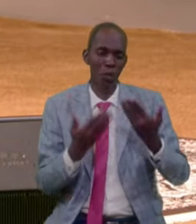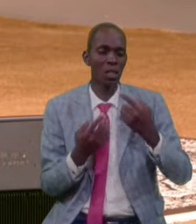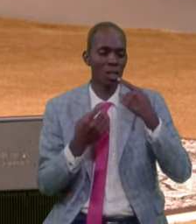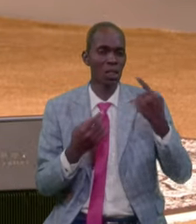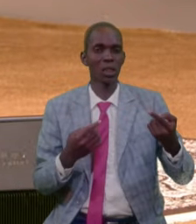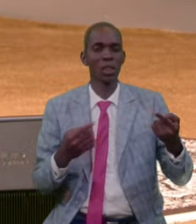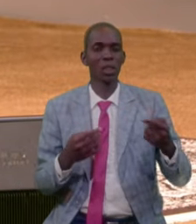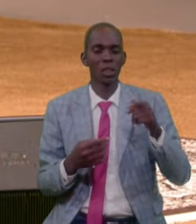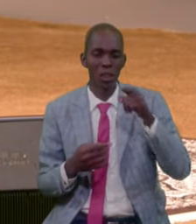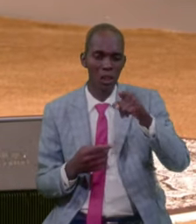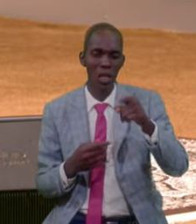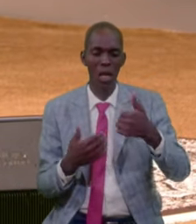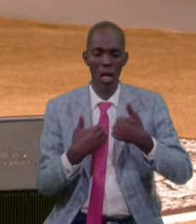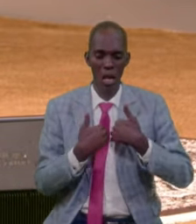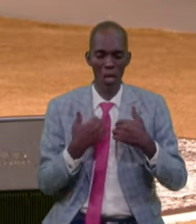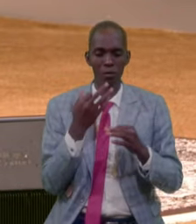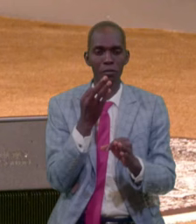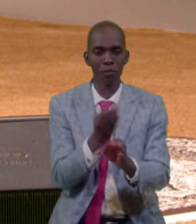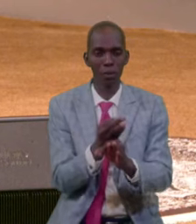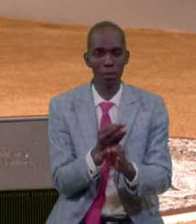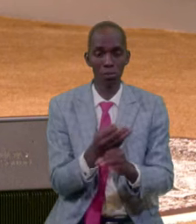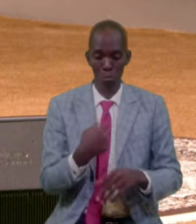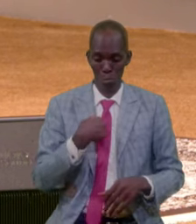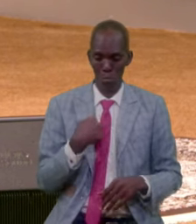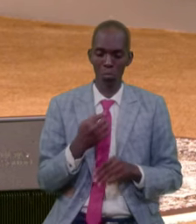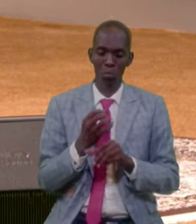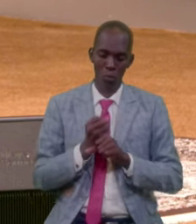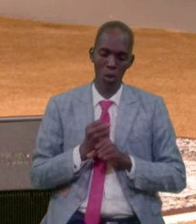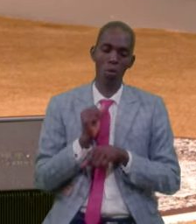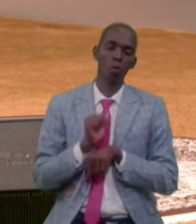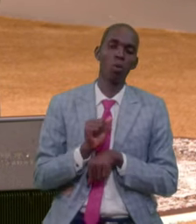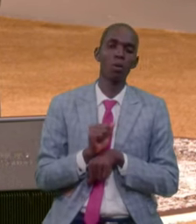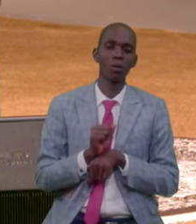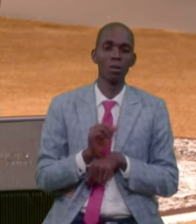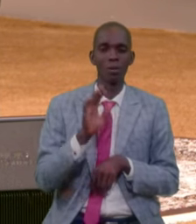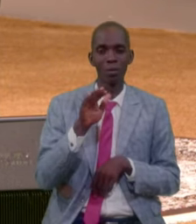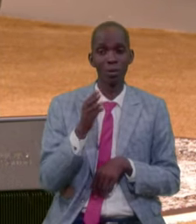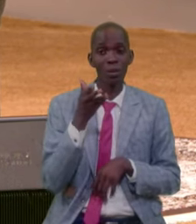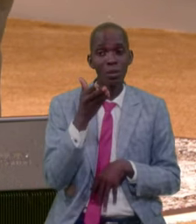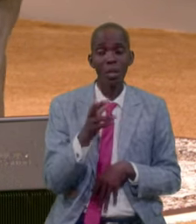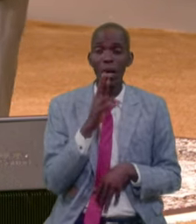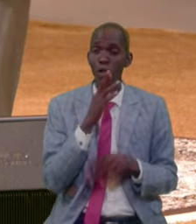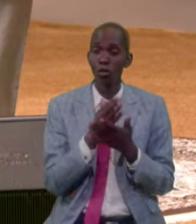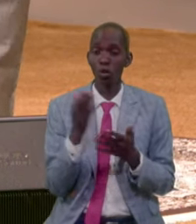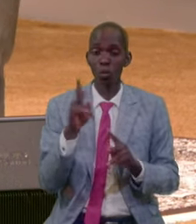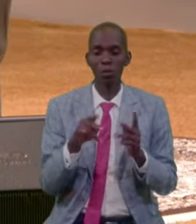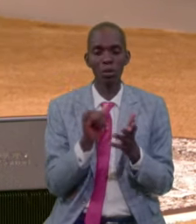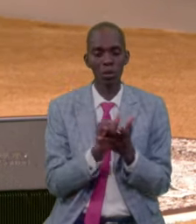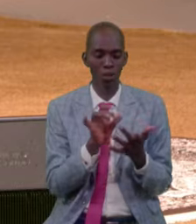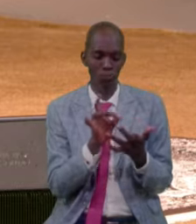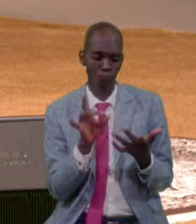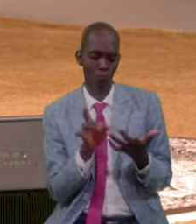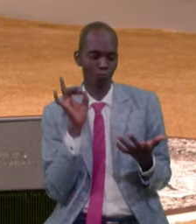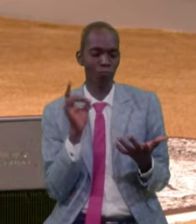hast faith, and I have works. There are people that choose whatever they want. Okay,